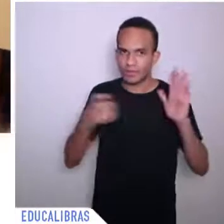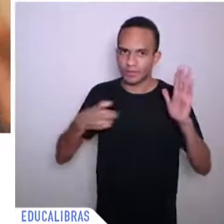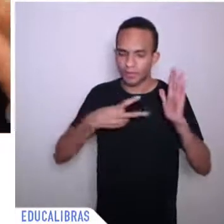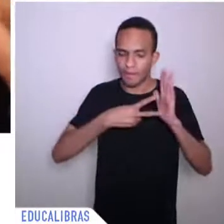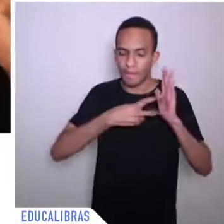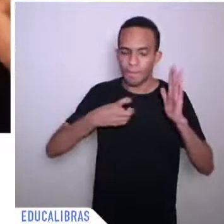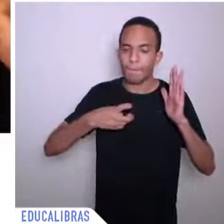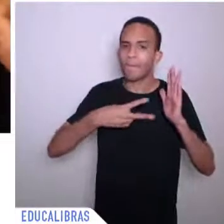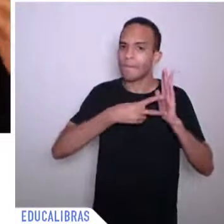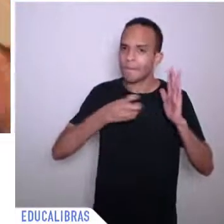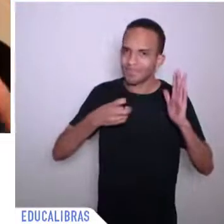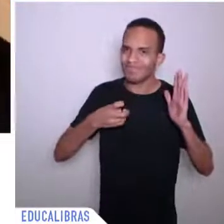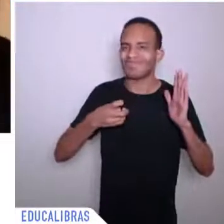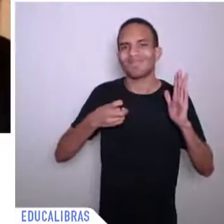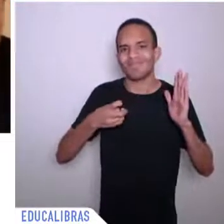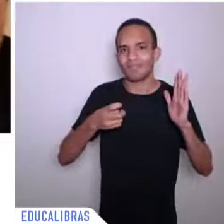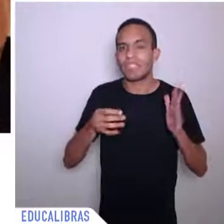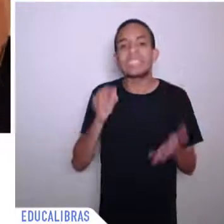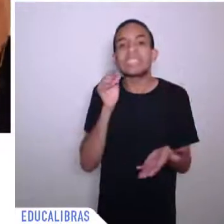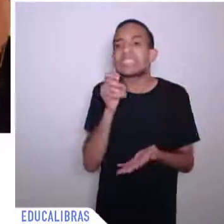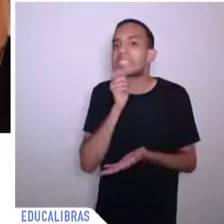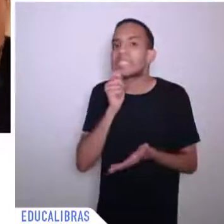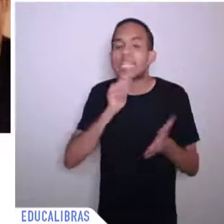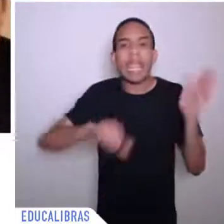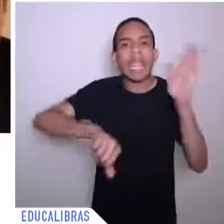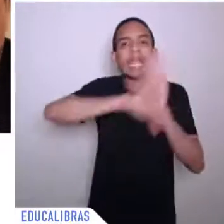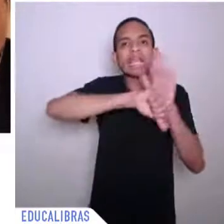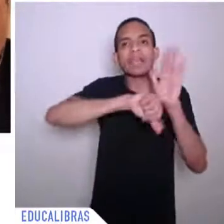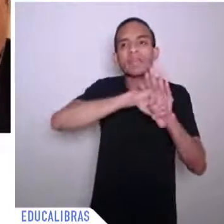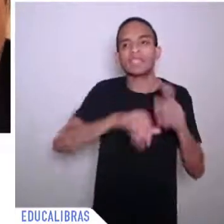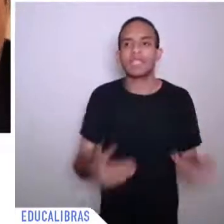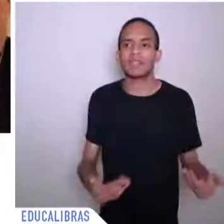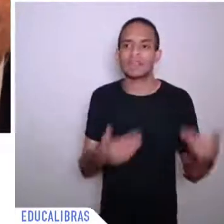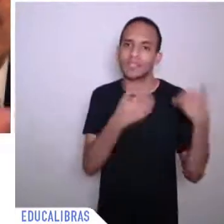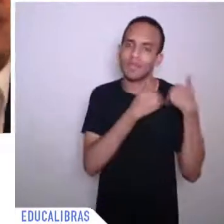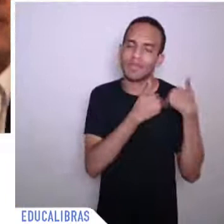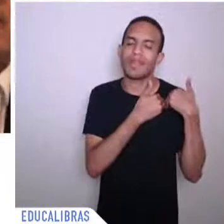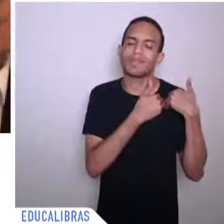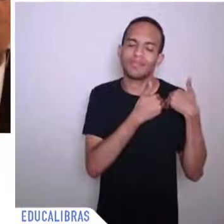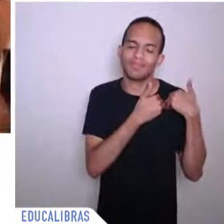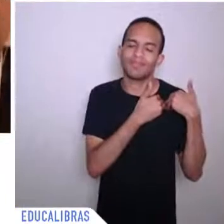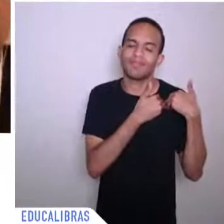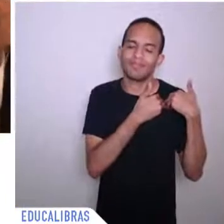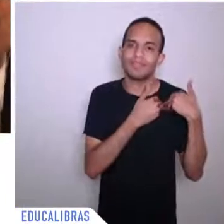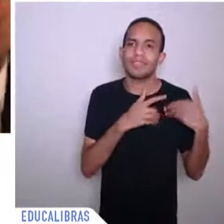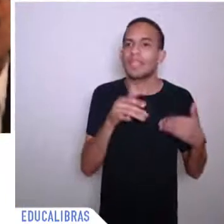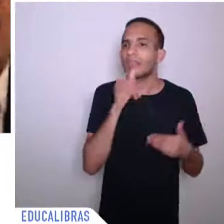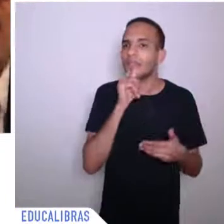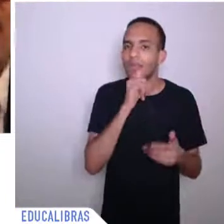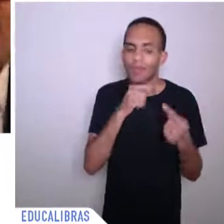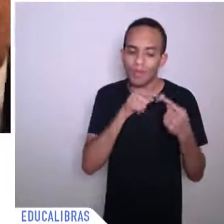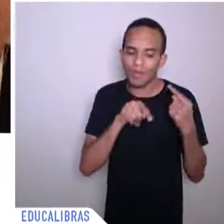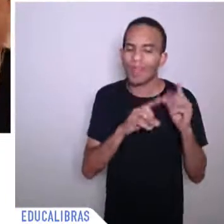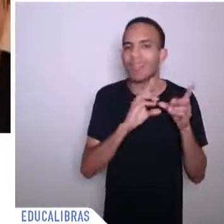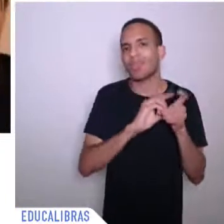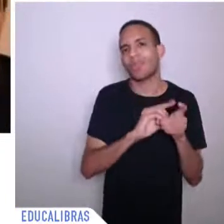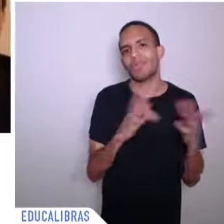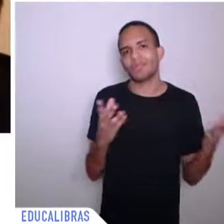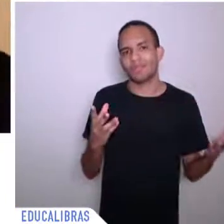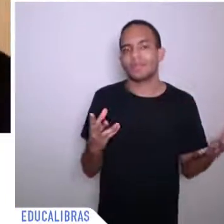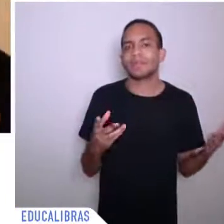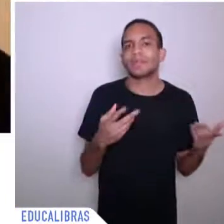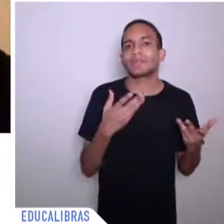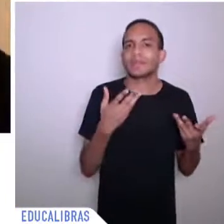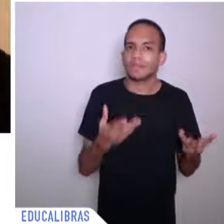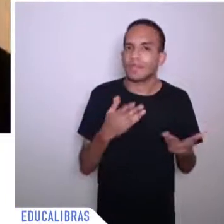model. The impeachment with no responsibility uh, and